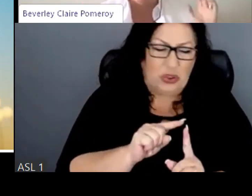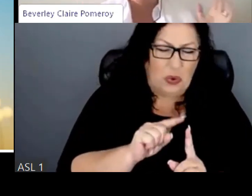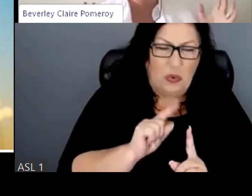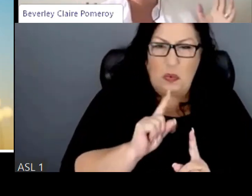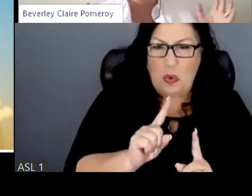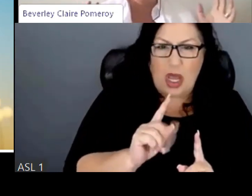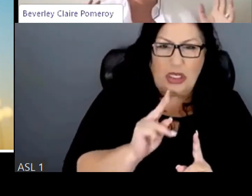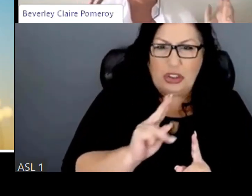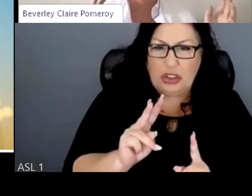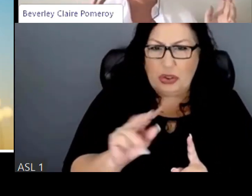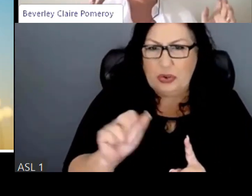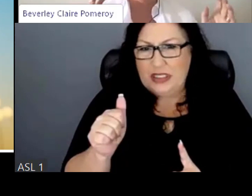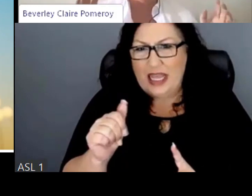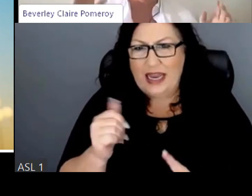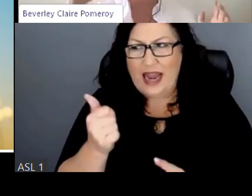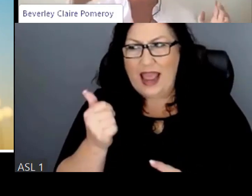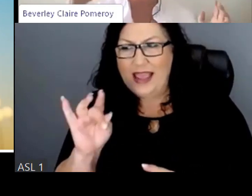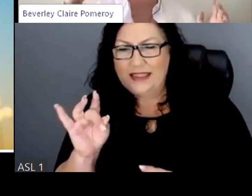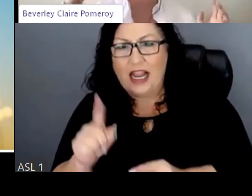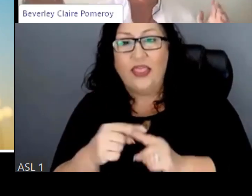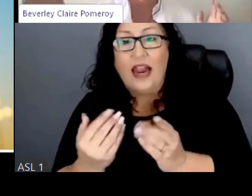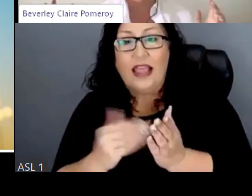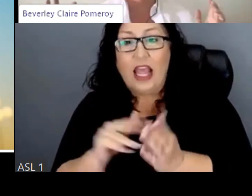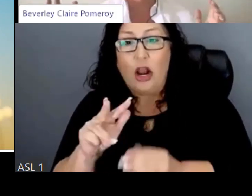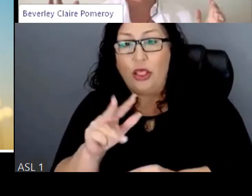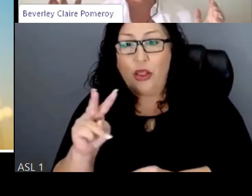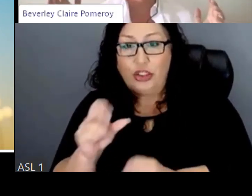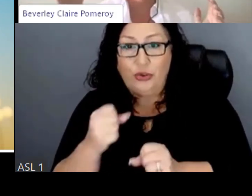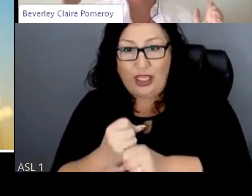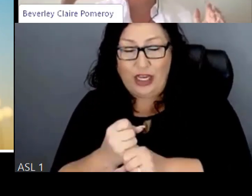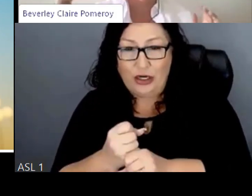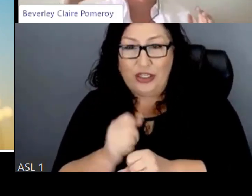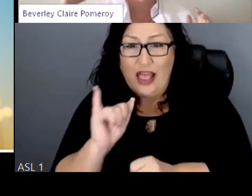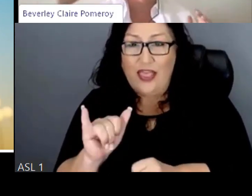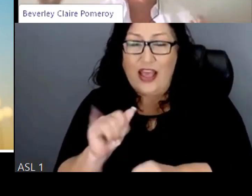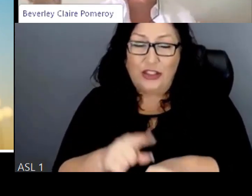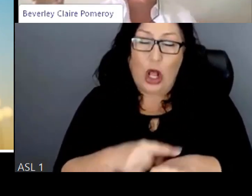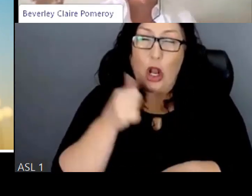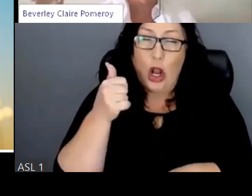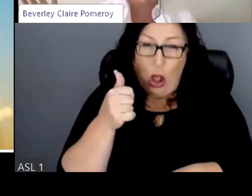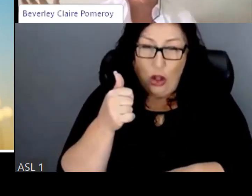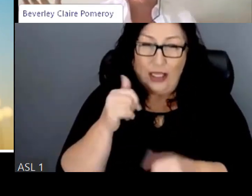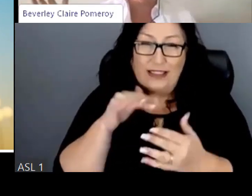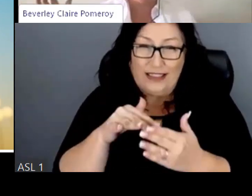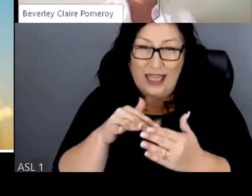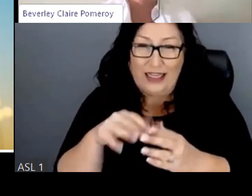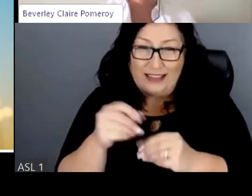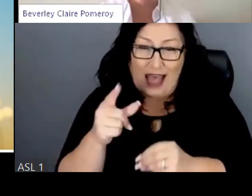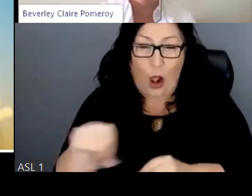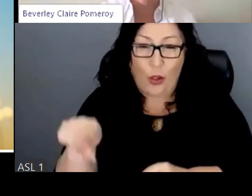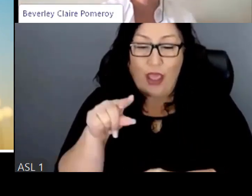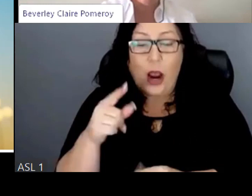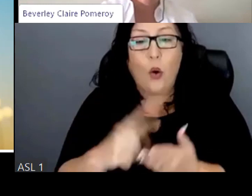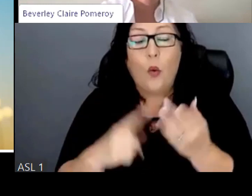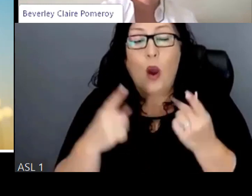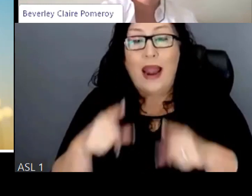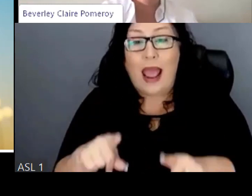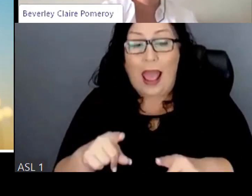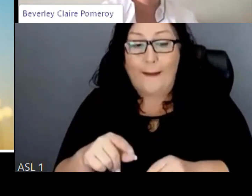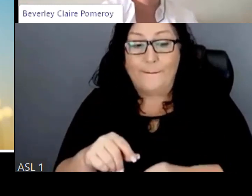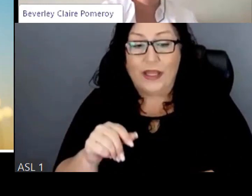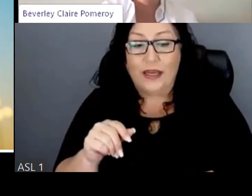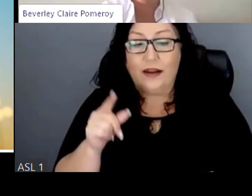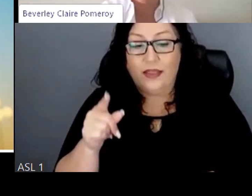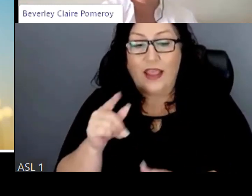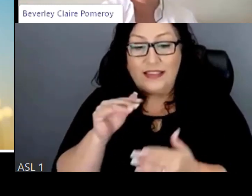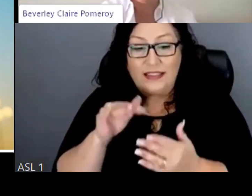ages 1, 2, 10, 18, and then again at 32 years. It actually remains one of the longest longitudinal studies out there. And what happened